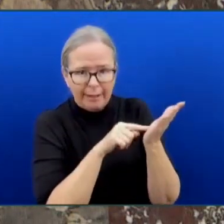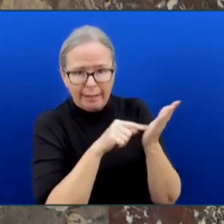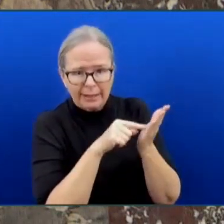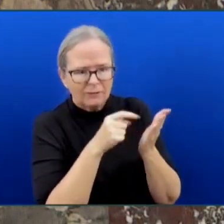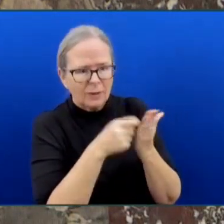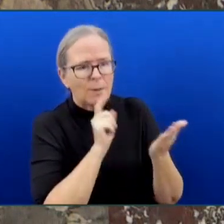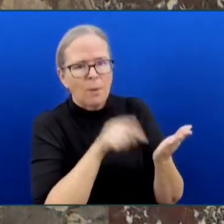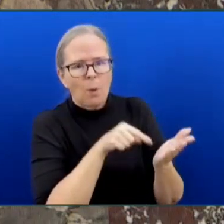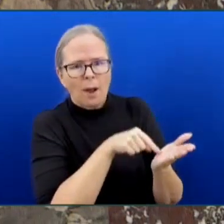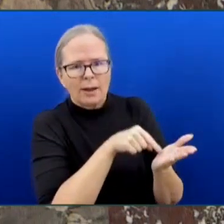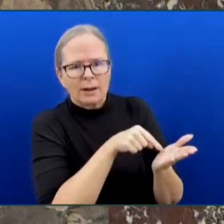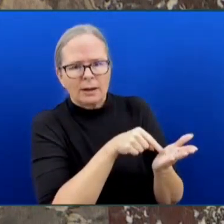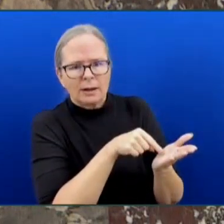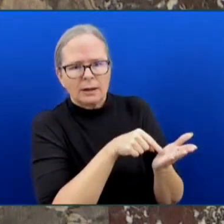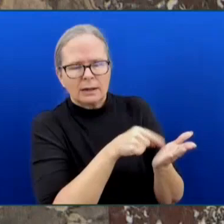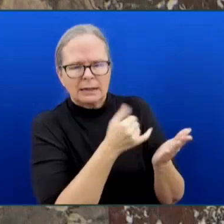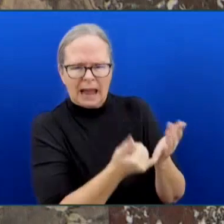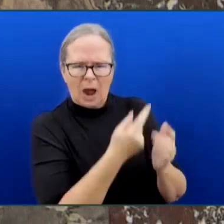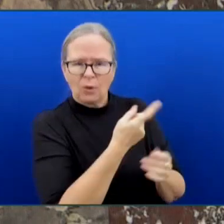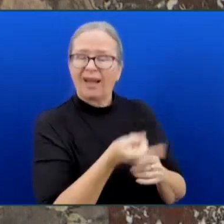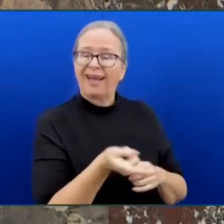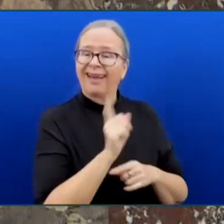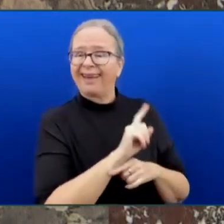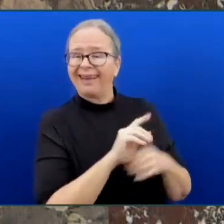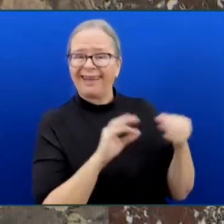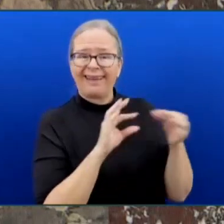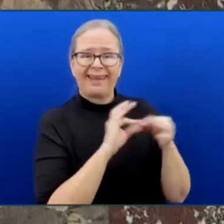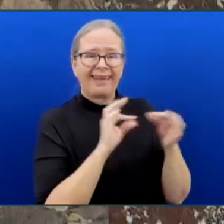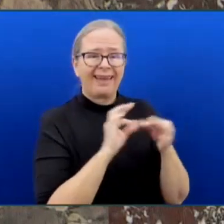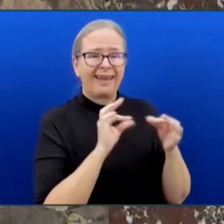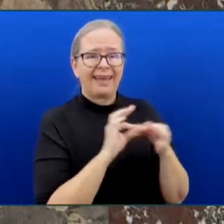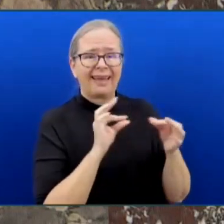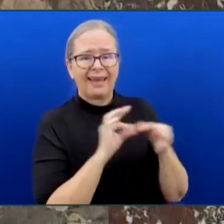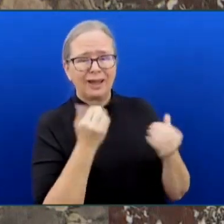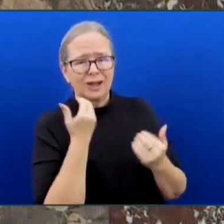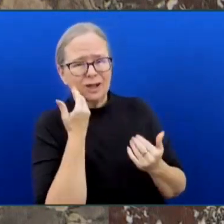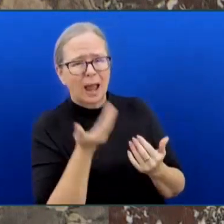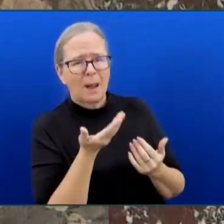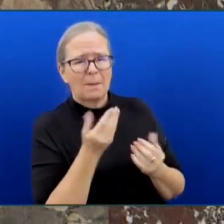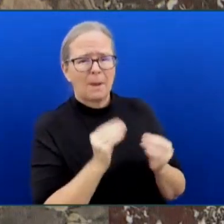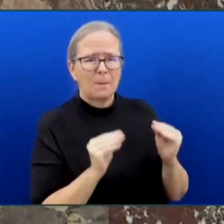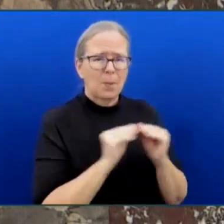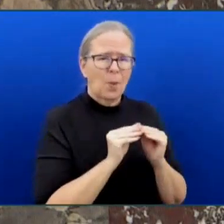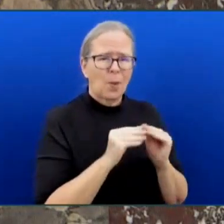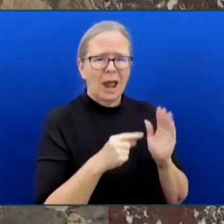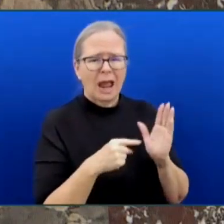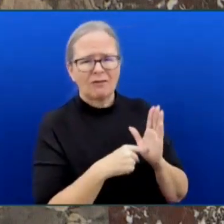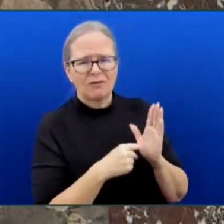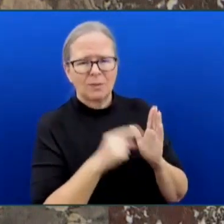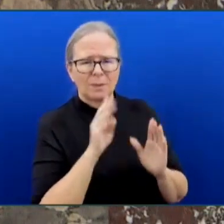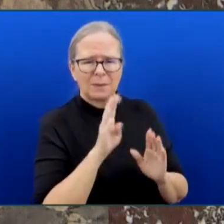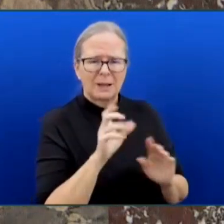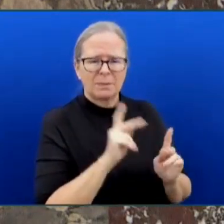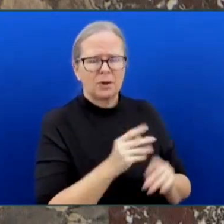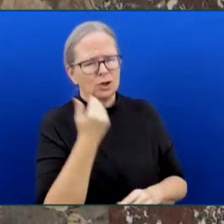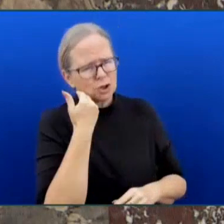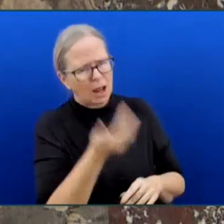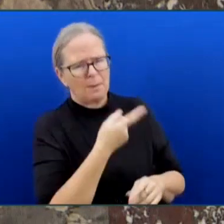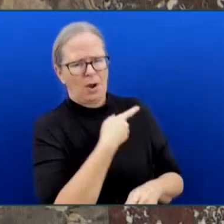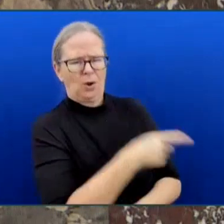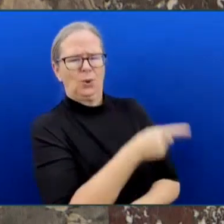up and says, shame on you for trying to find more affordability options for British Columbians. Shame on you, member.